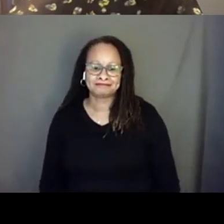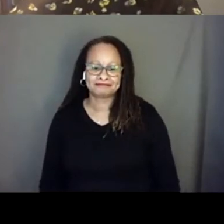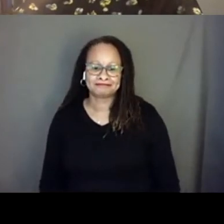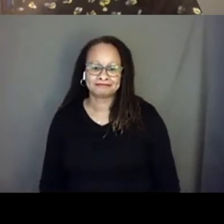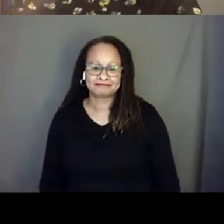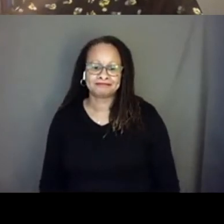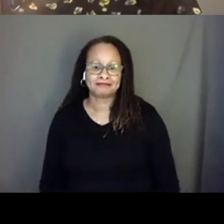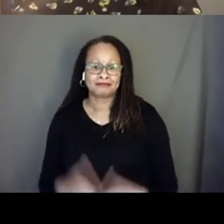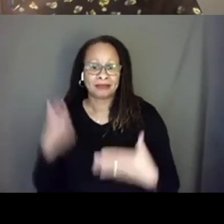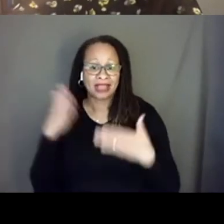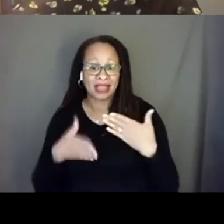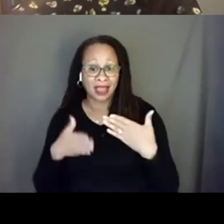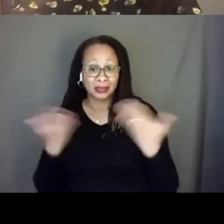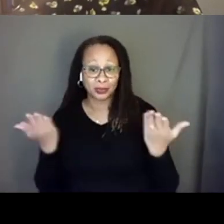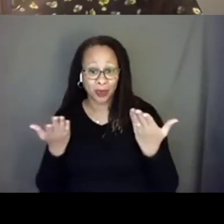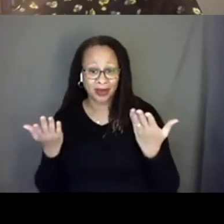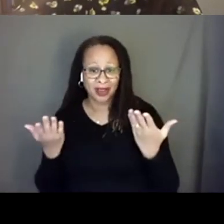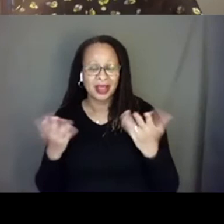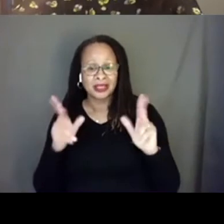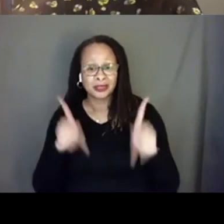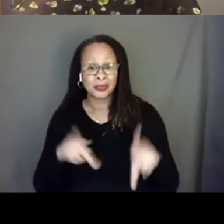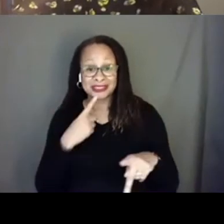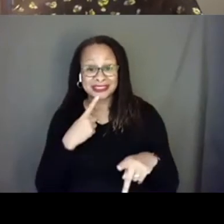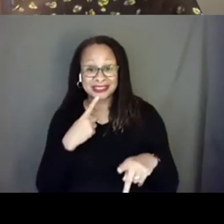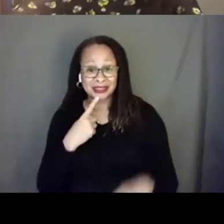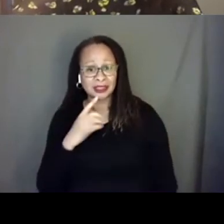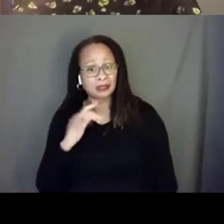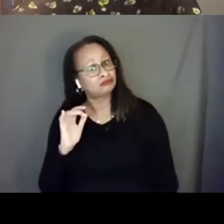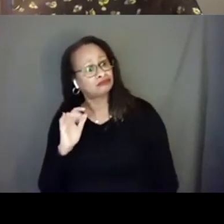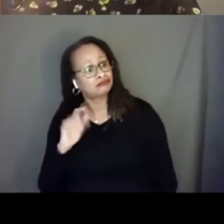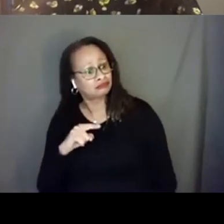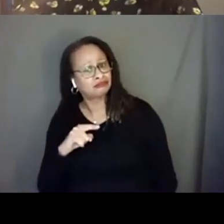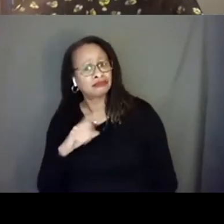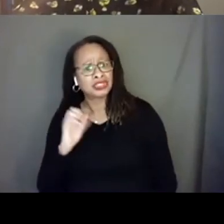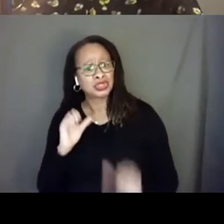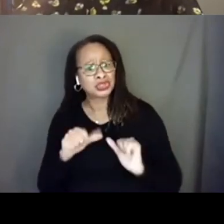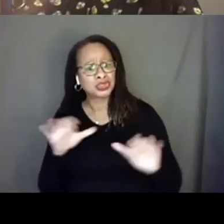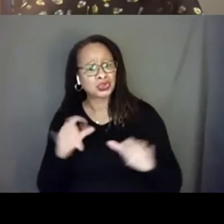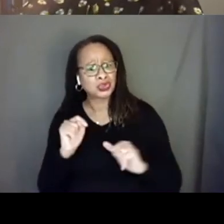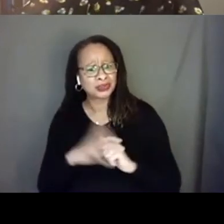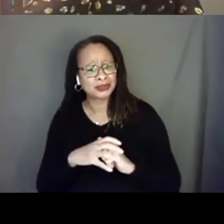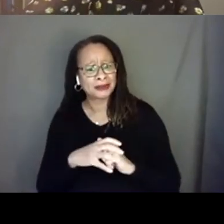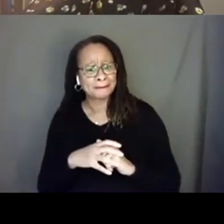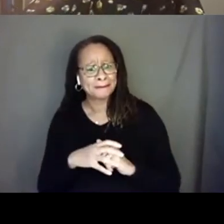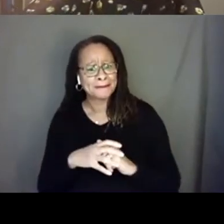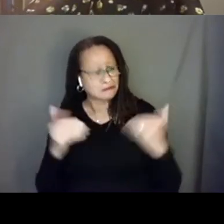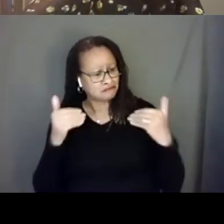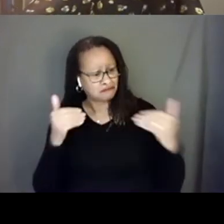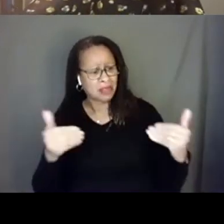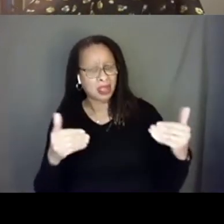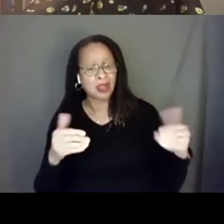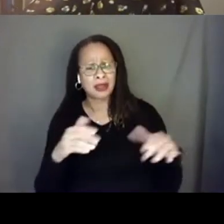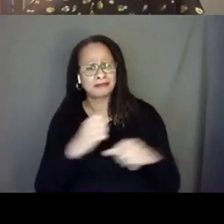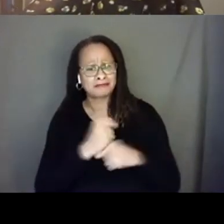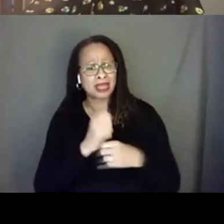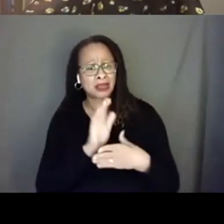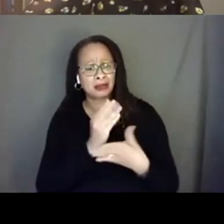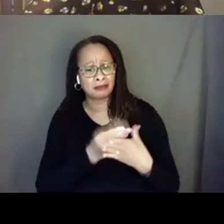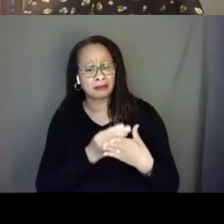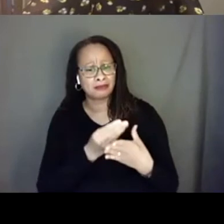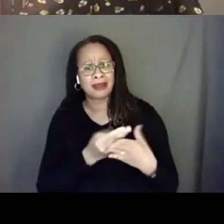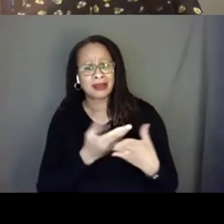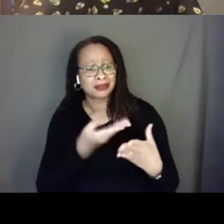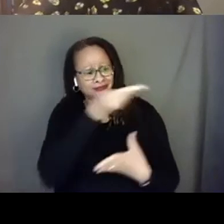in the end, there's somebody say, hey, here's the, here, go make your money at a movie. Yeah. And I was like, great, you